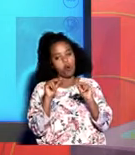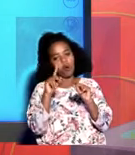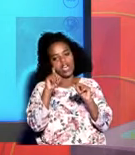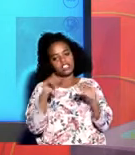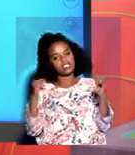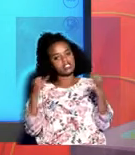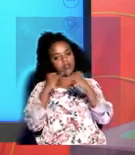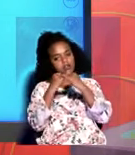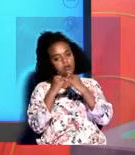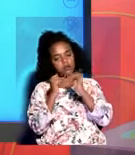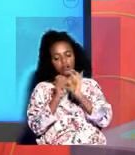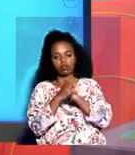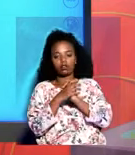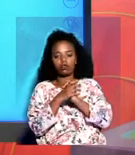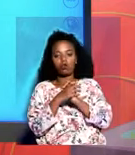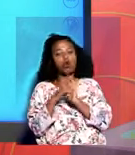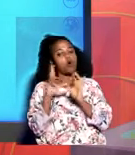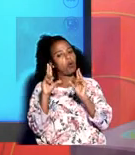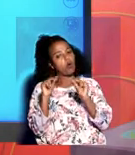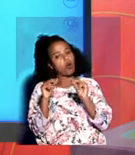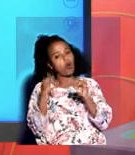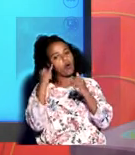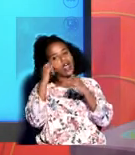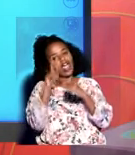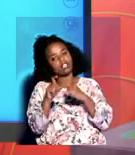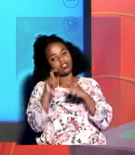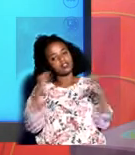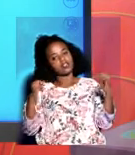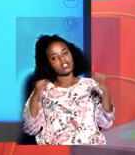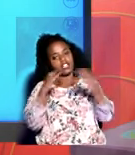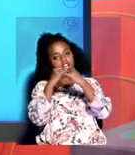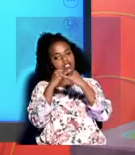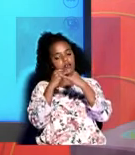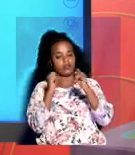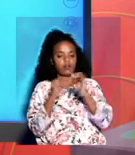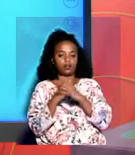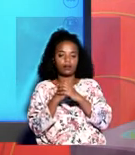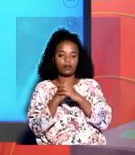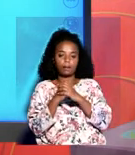no x-intercept. No x-intercept. No